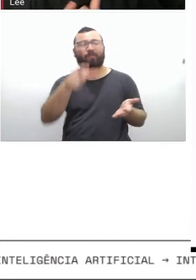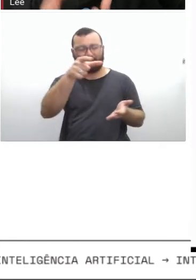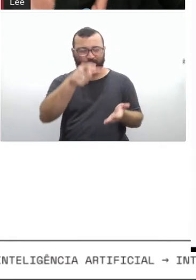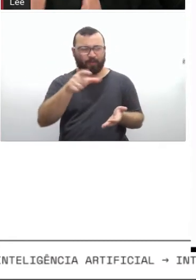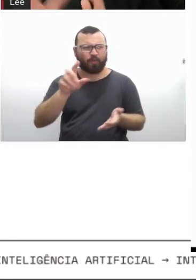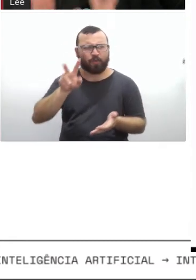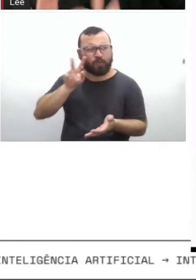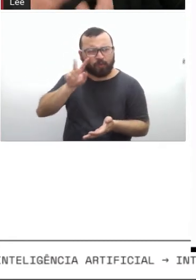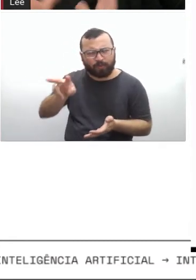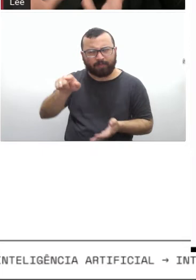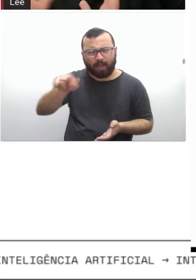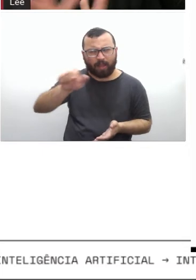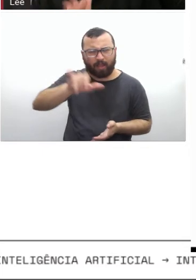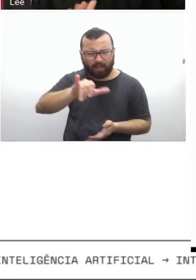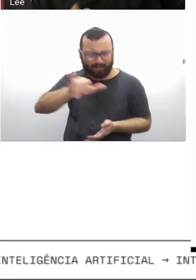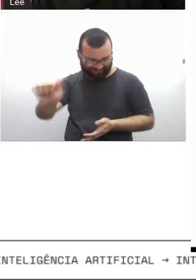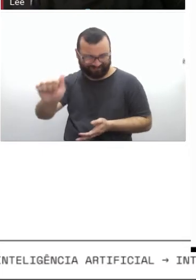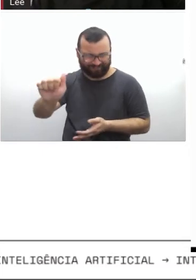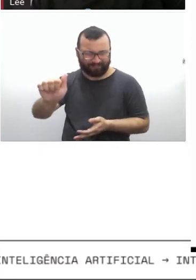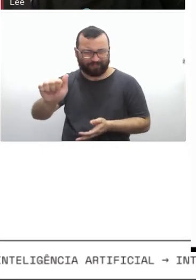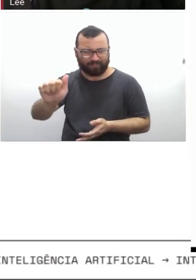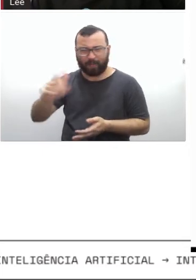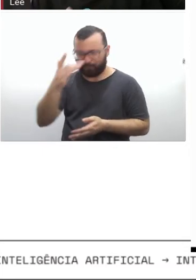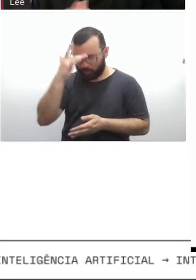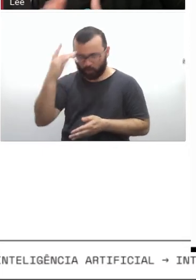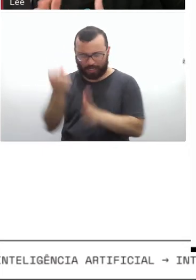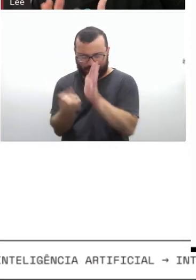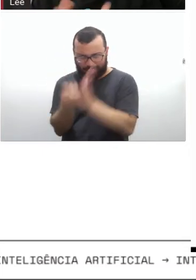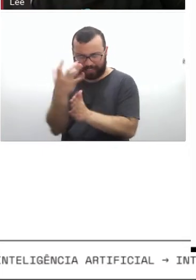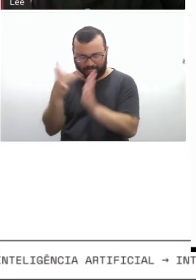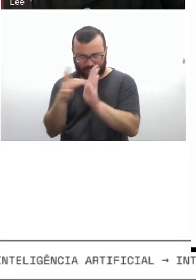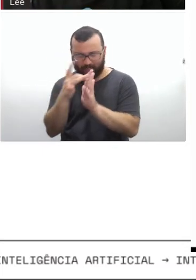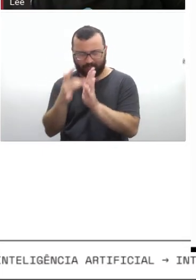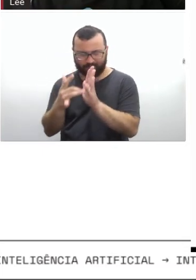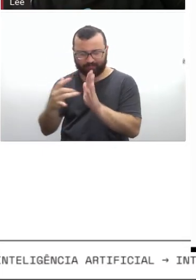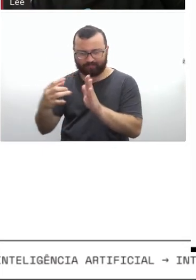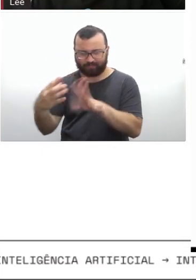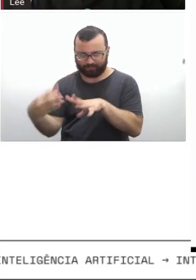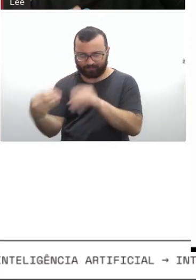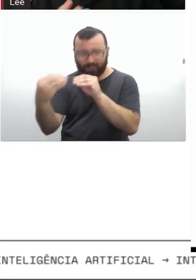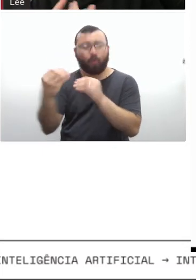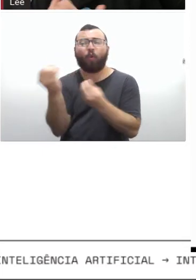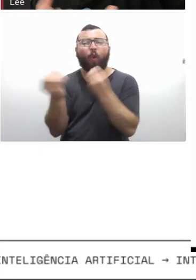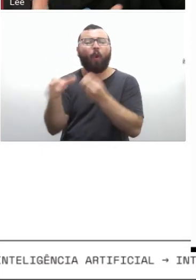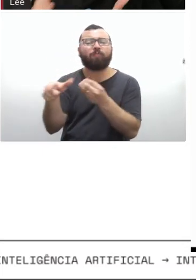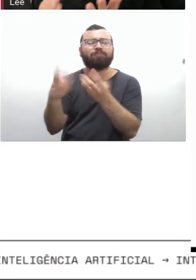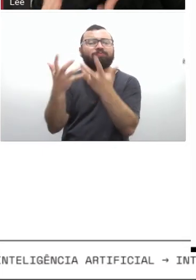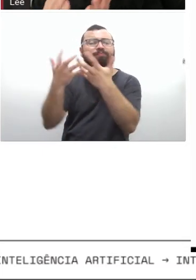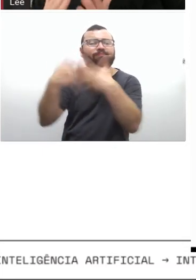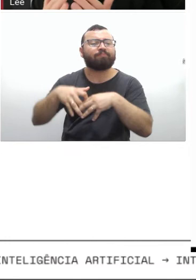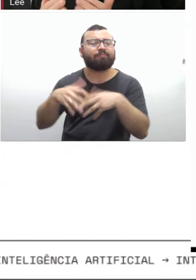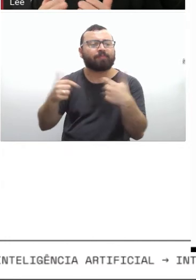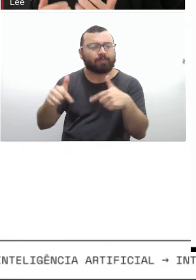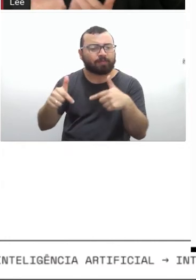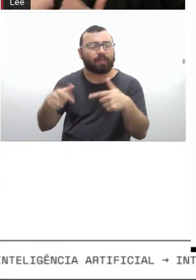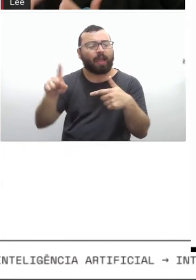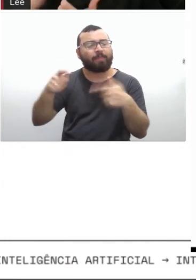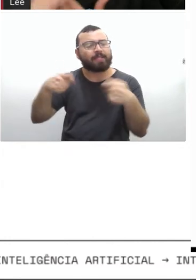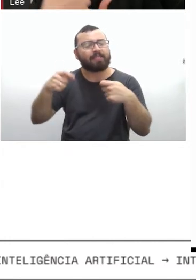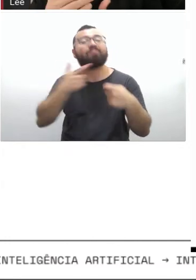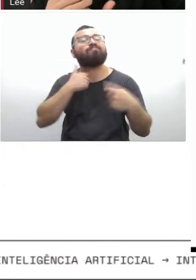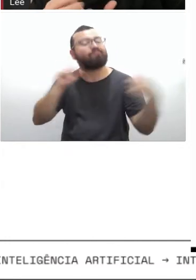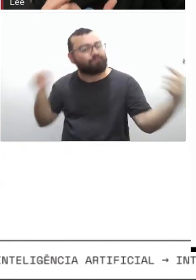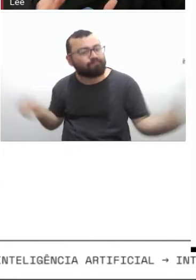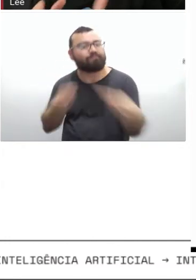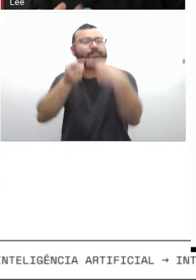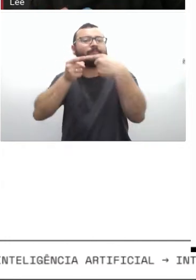into AI bot builders, like Dialogflow, the way how they work is they work through intent matching, which means under the